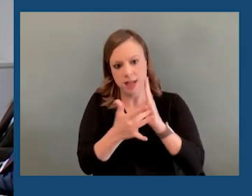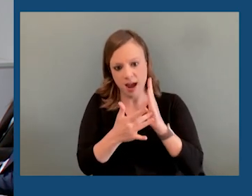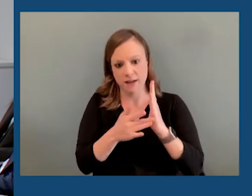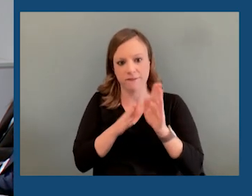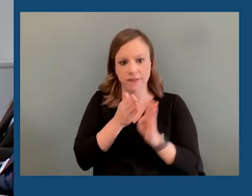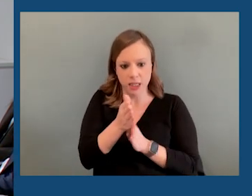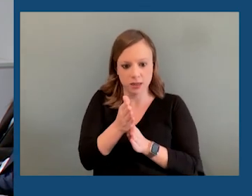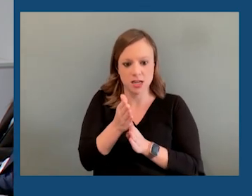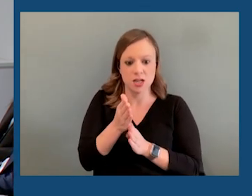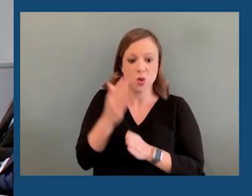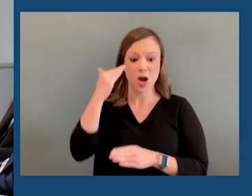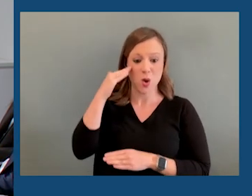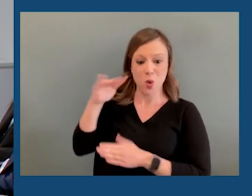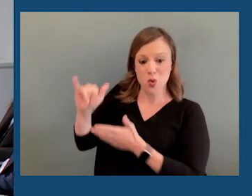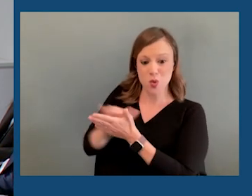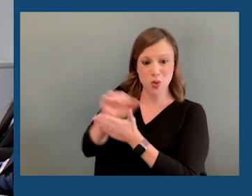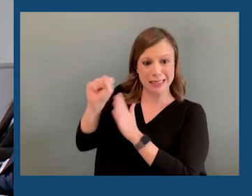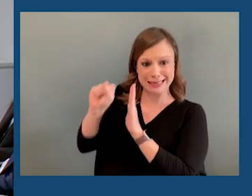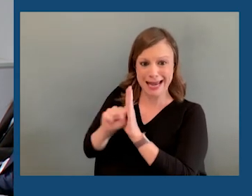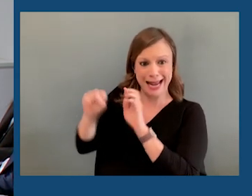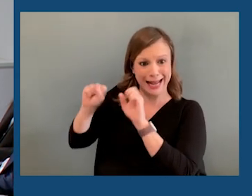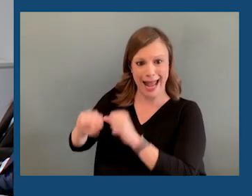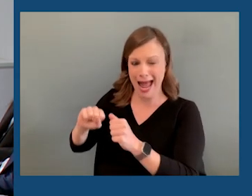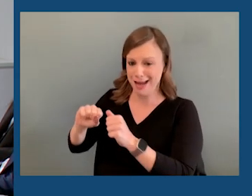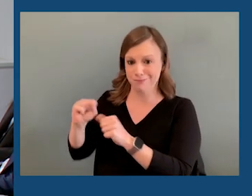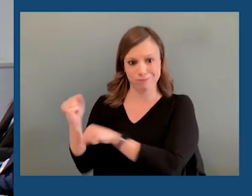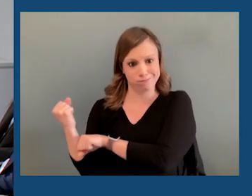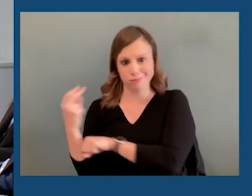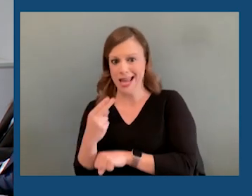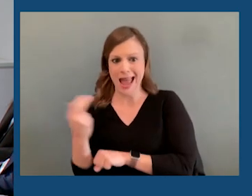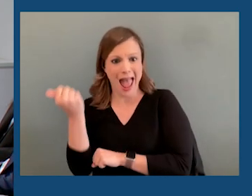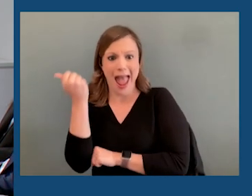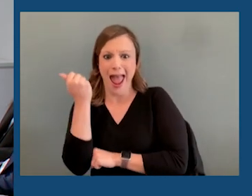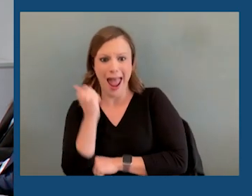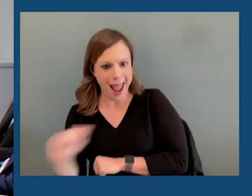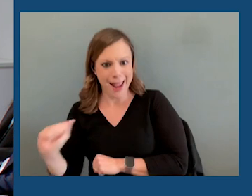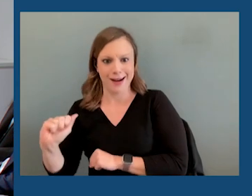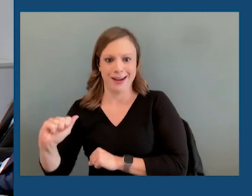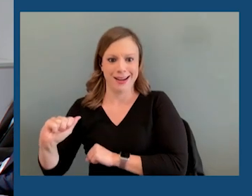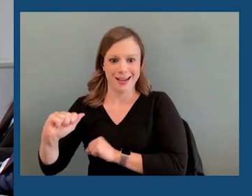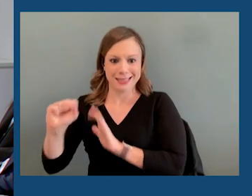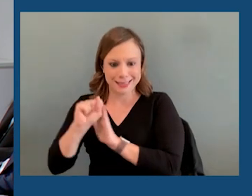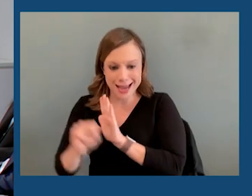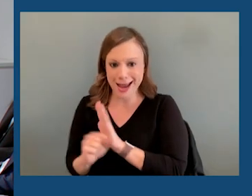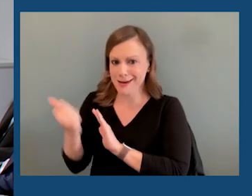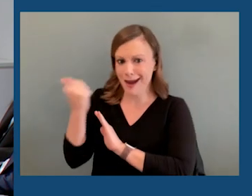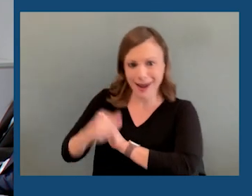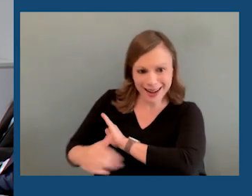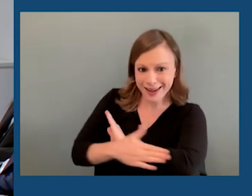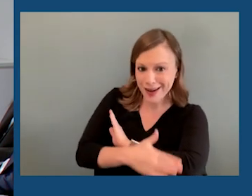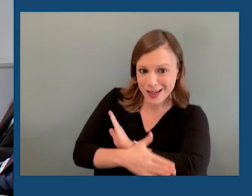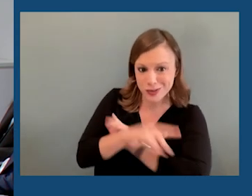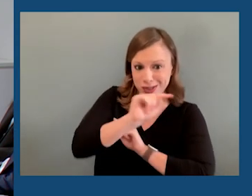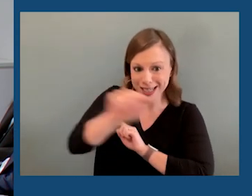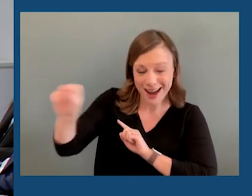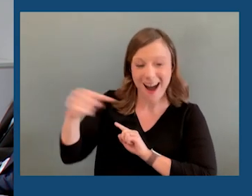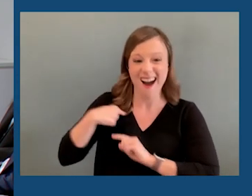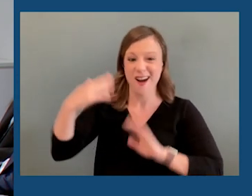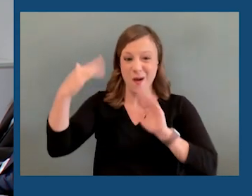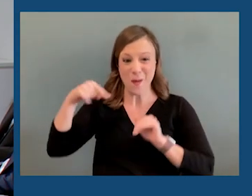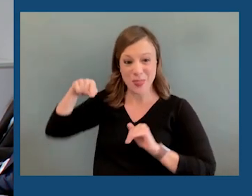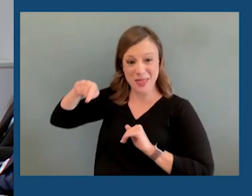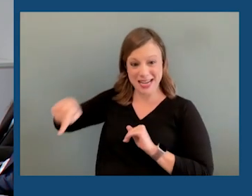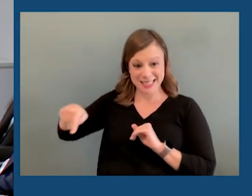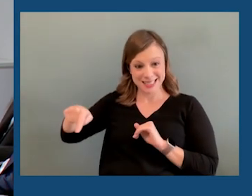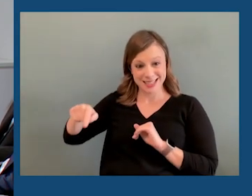with anywhere in the country, if not the world. Mm-hmm. And I hope that Empire AI also gives us a vehicle to talk about it in the aggregate. I think it'll be very